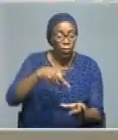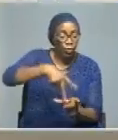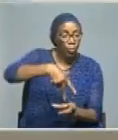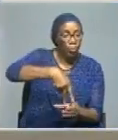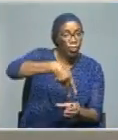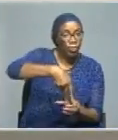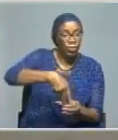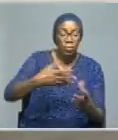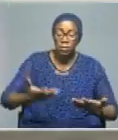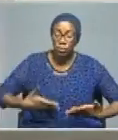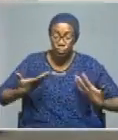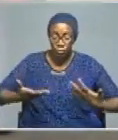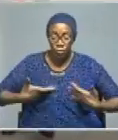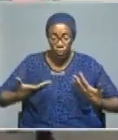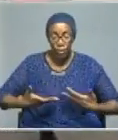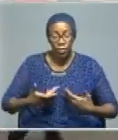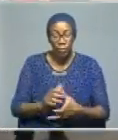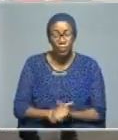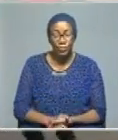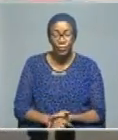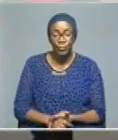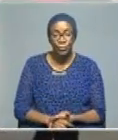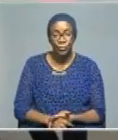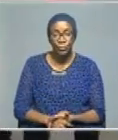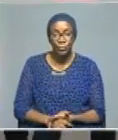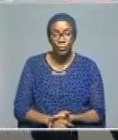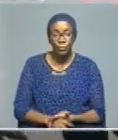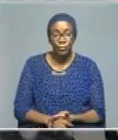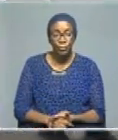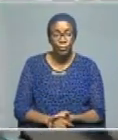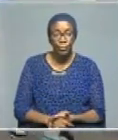happy. But back to the main event, because as you know,